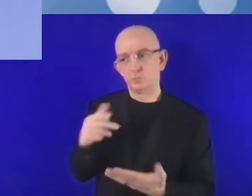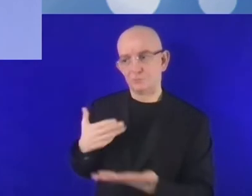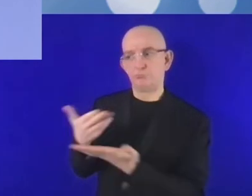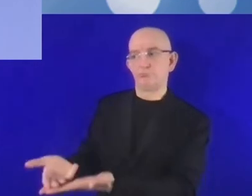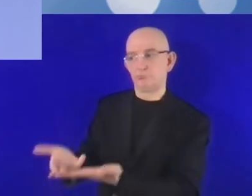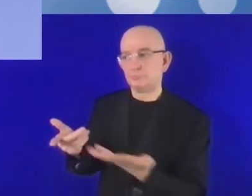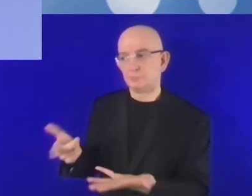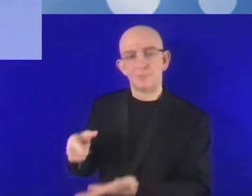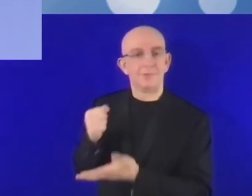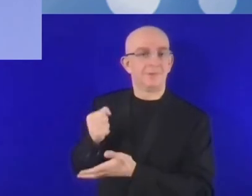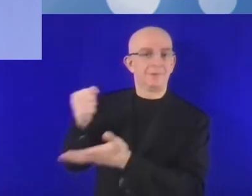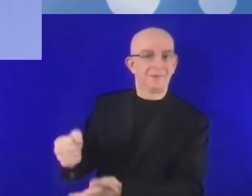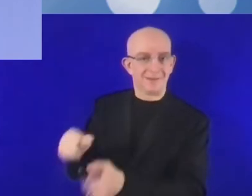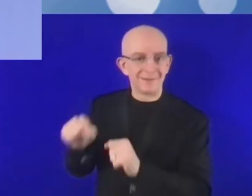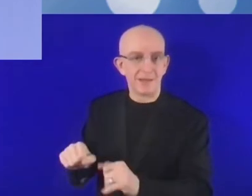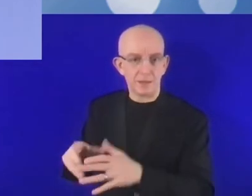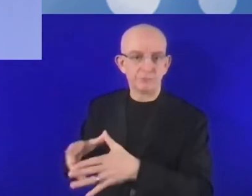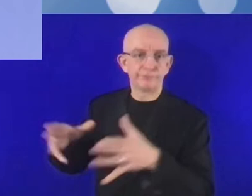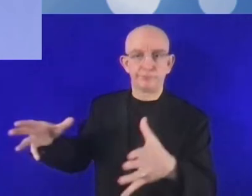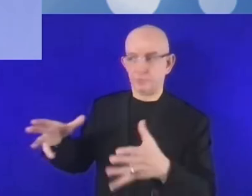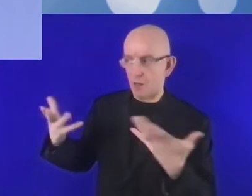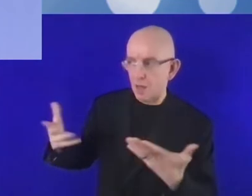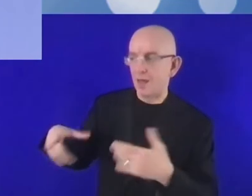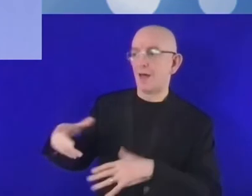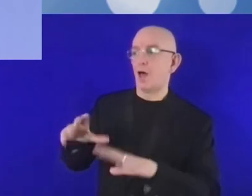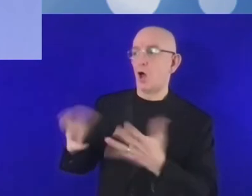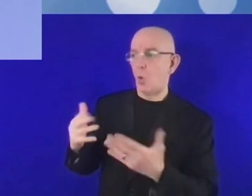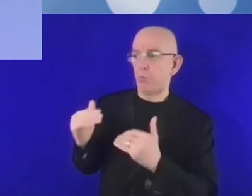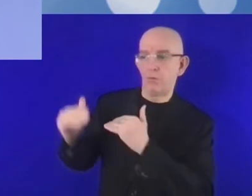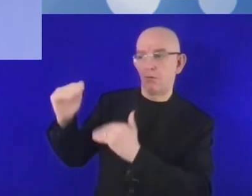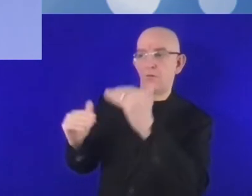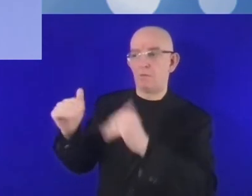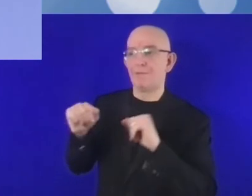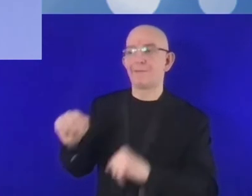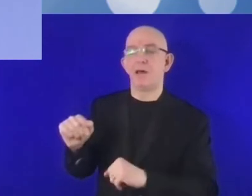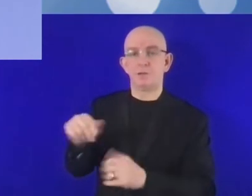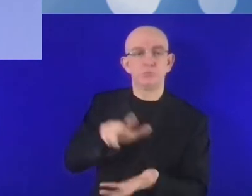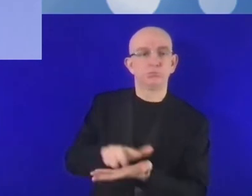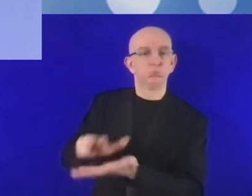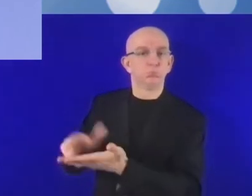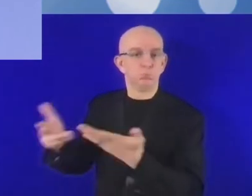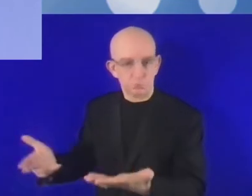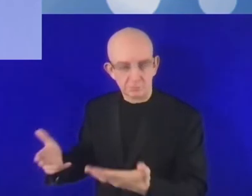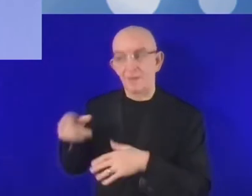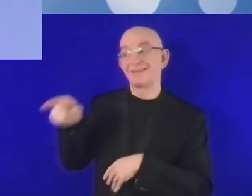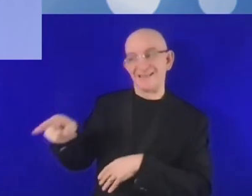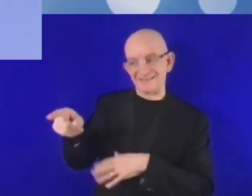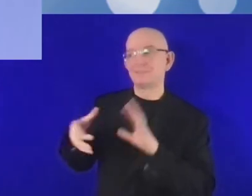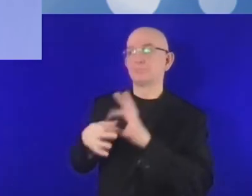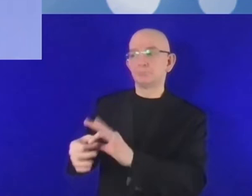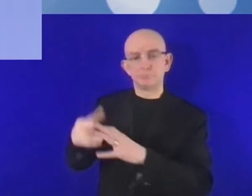critical such as the bottleneck for example in registration certification of startup and